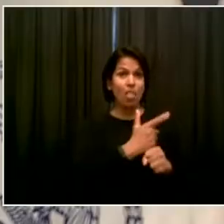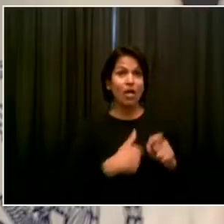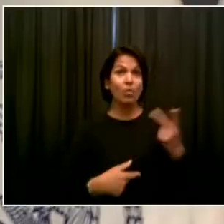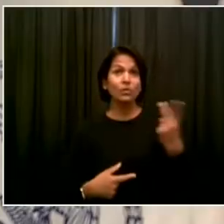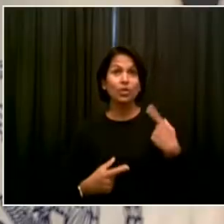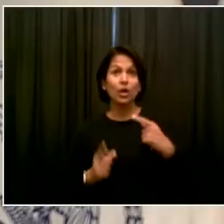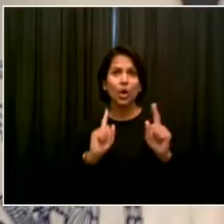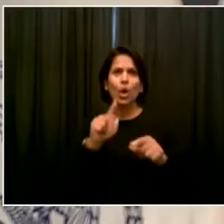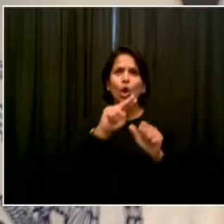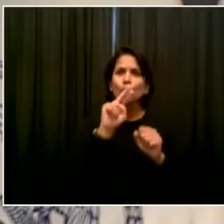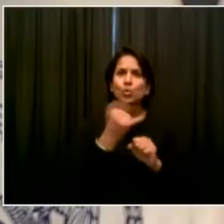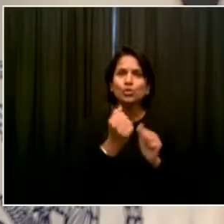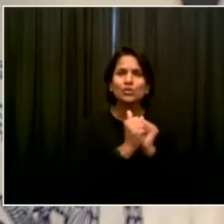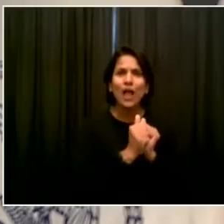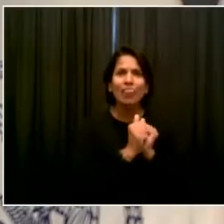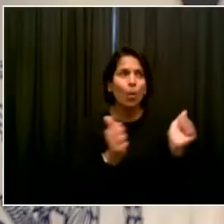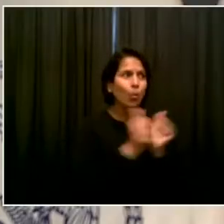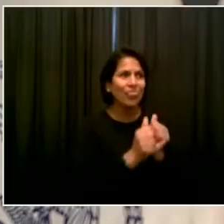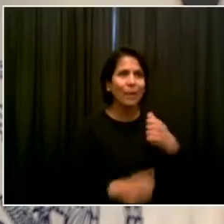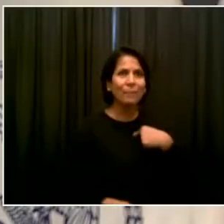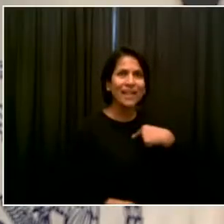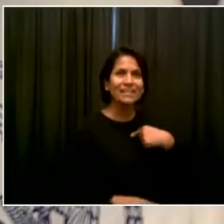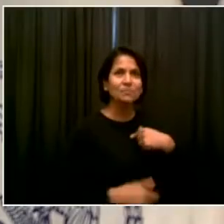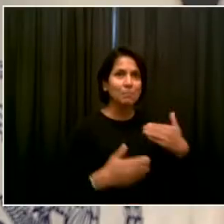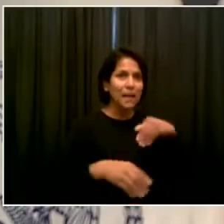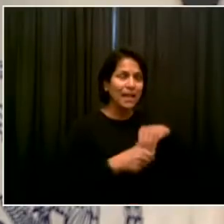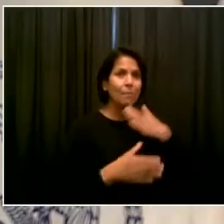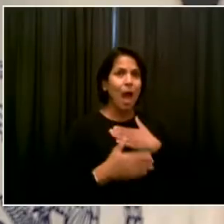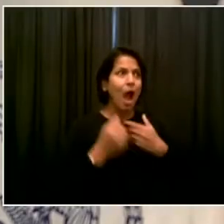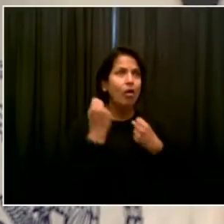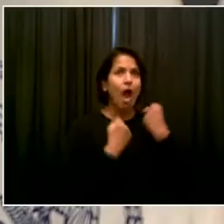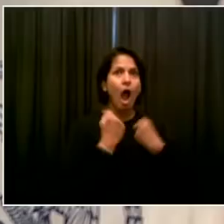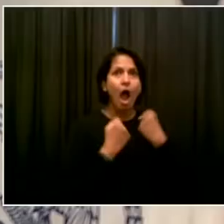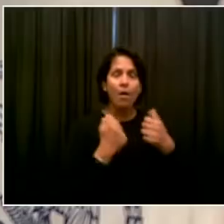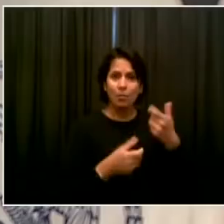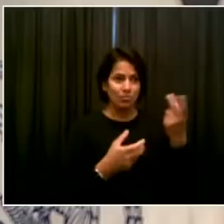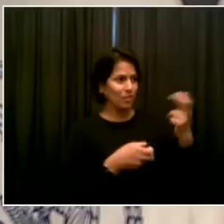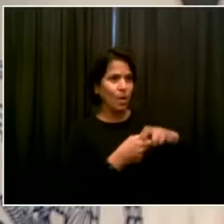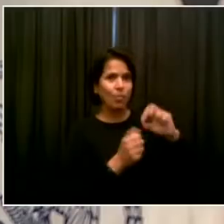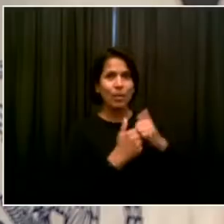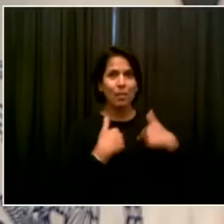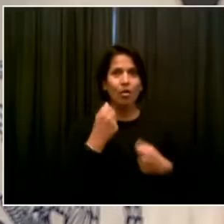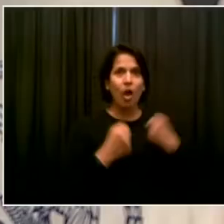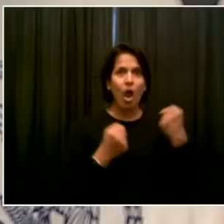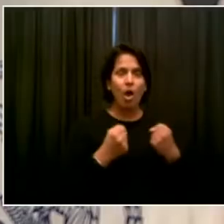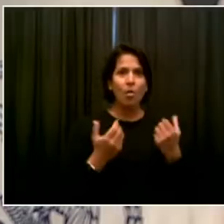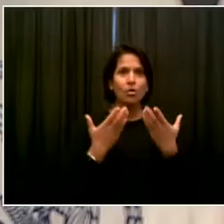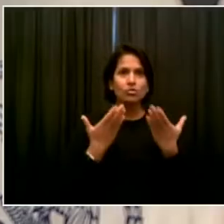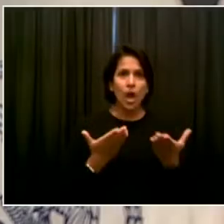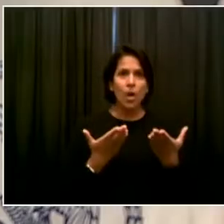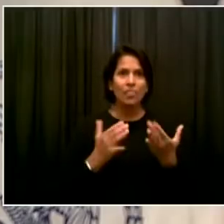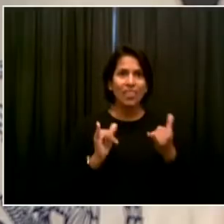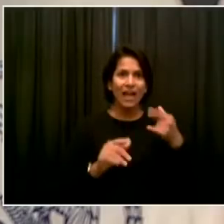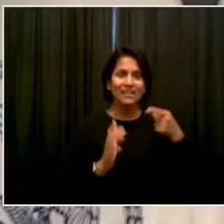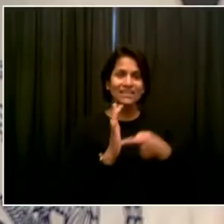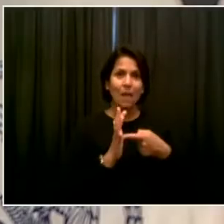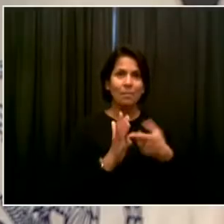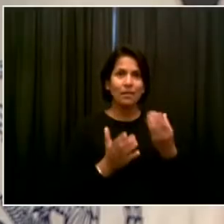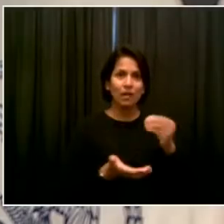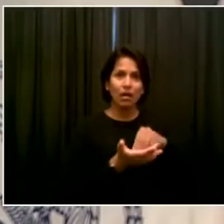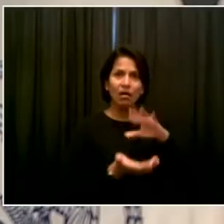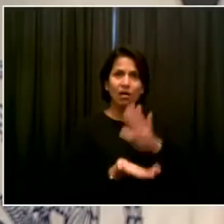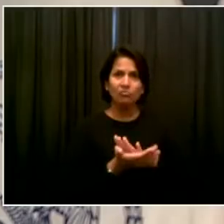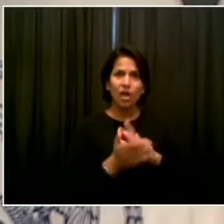just stuff being put in there based on whatever communication DOI looked at, things that